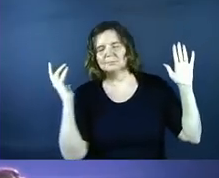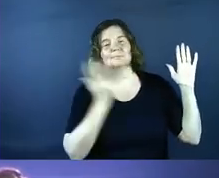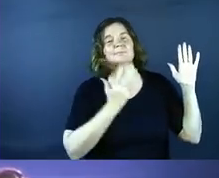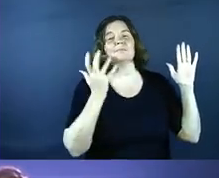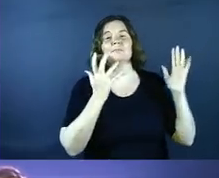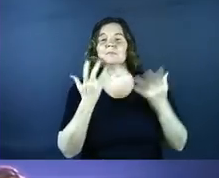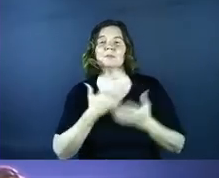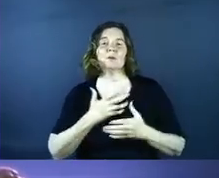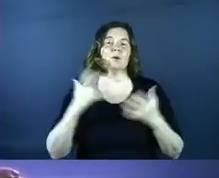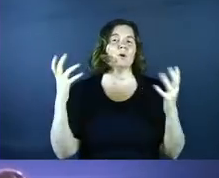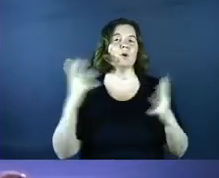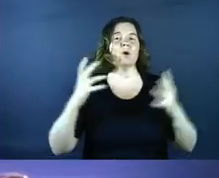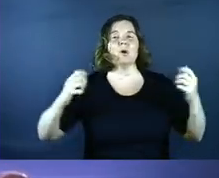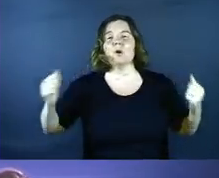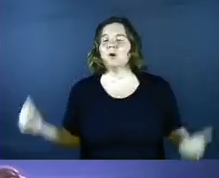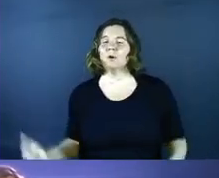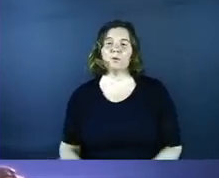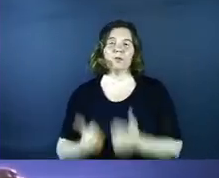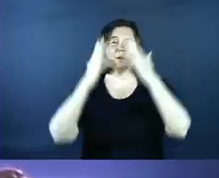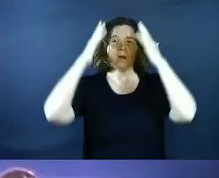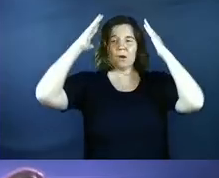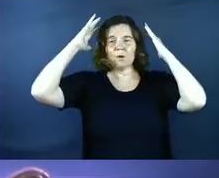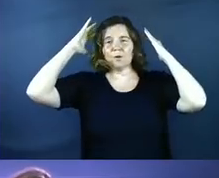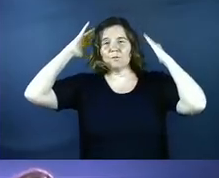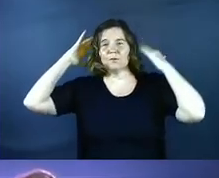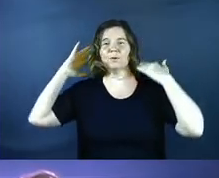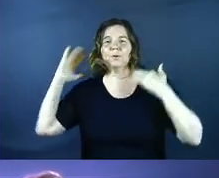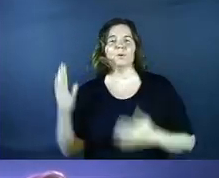yourself away. Oh, the